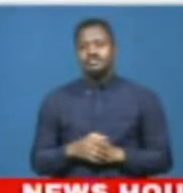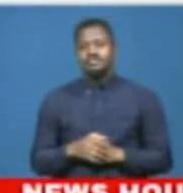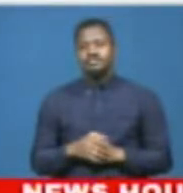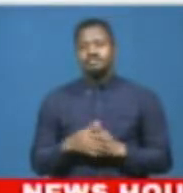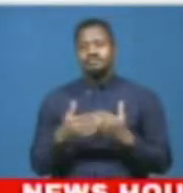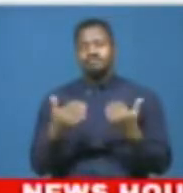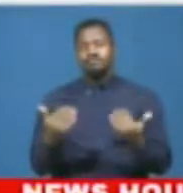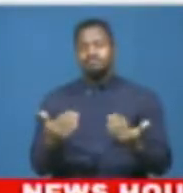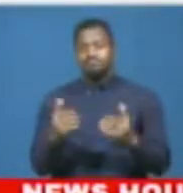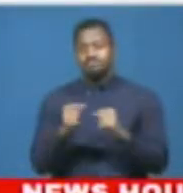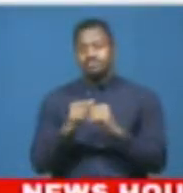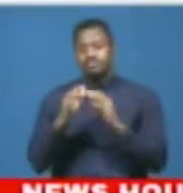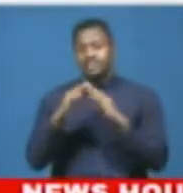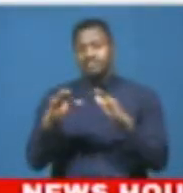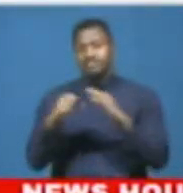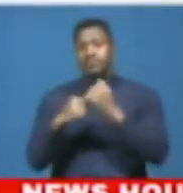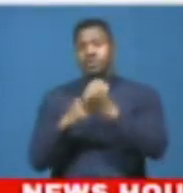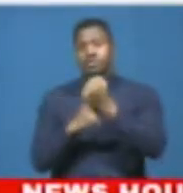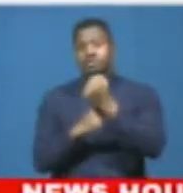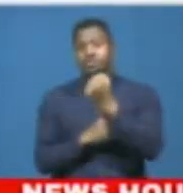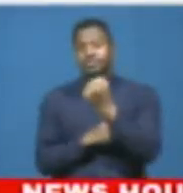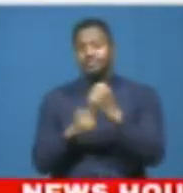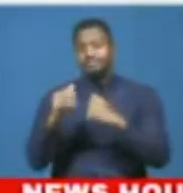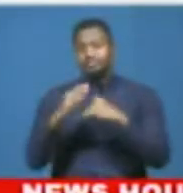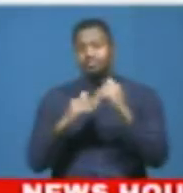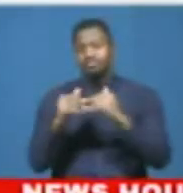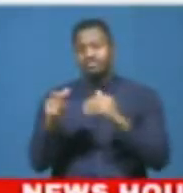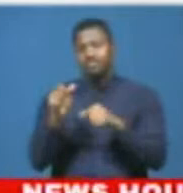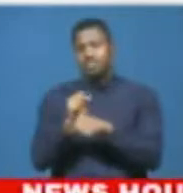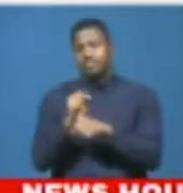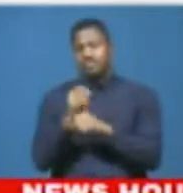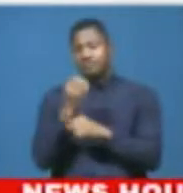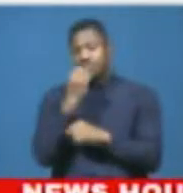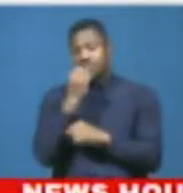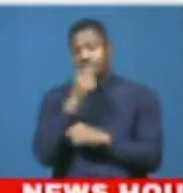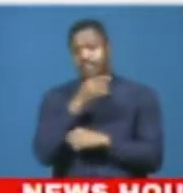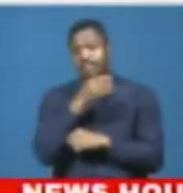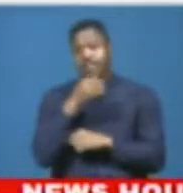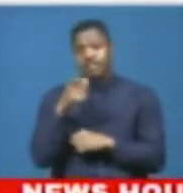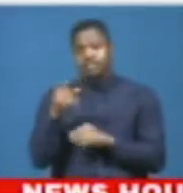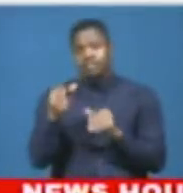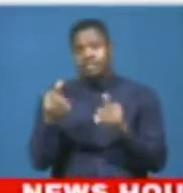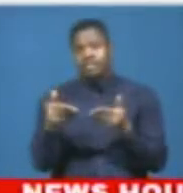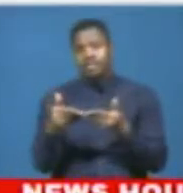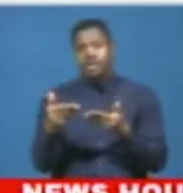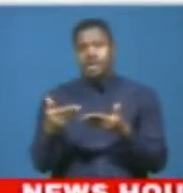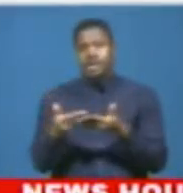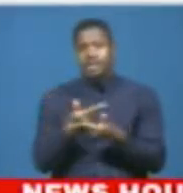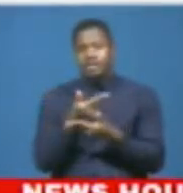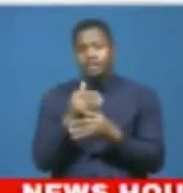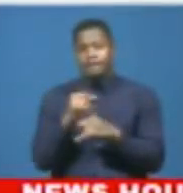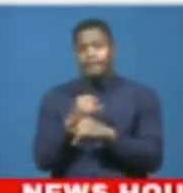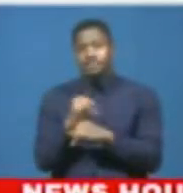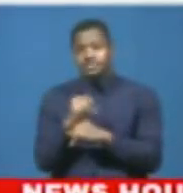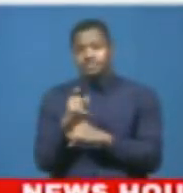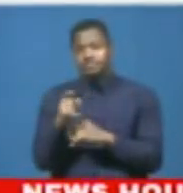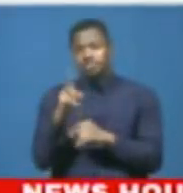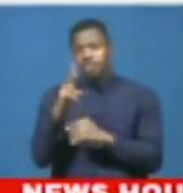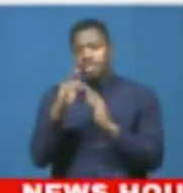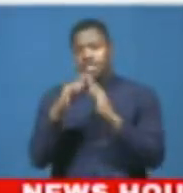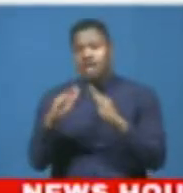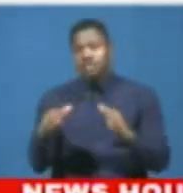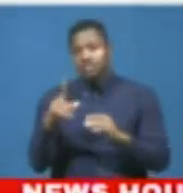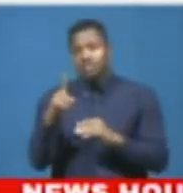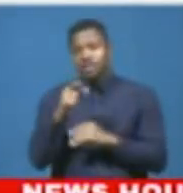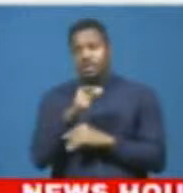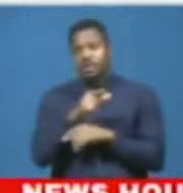Agri-House Foundation is working jointly with the Ministry of Food and Agriculture to introduce a new initiative christened One House, One Garden.